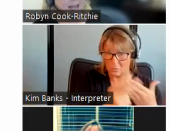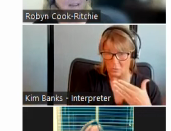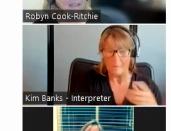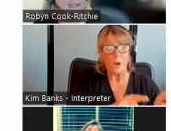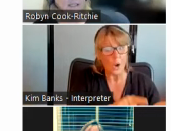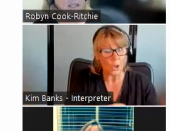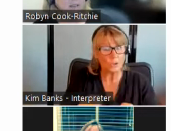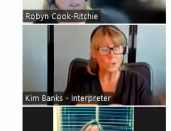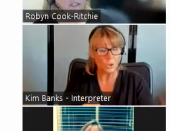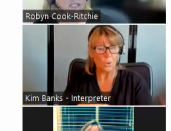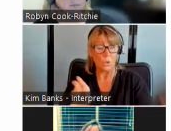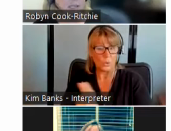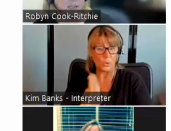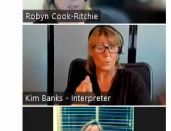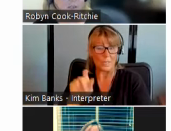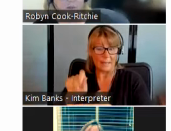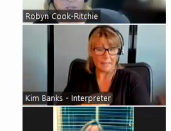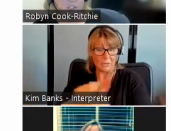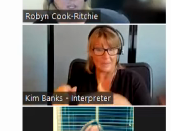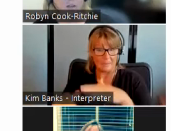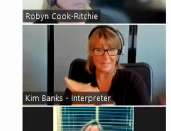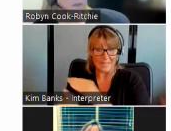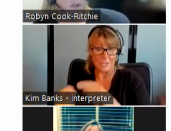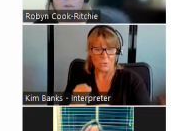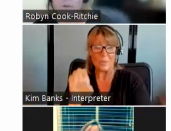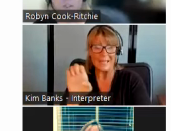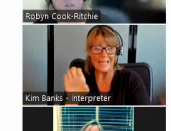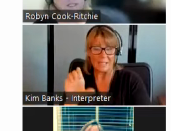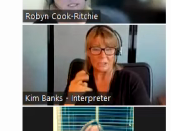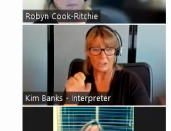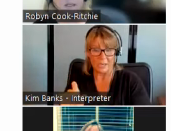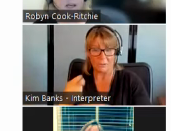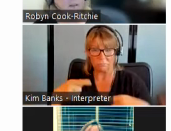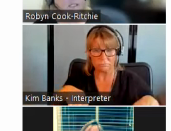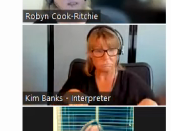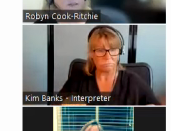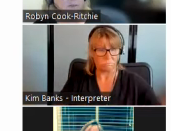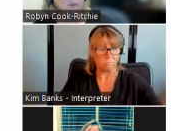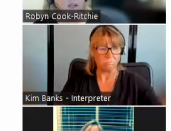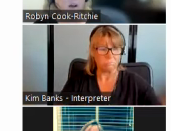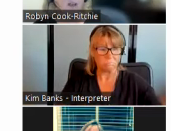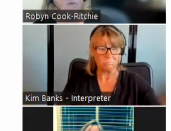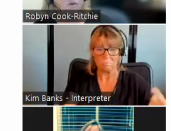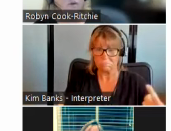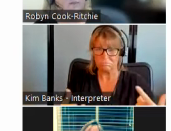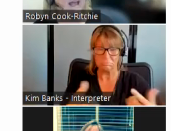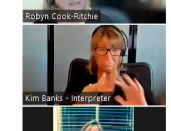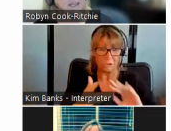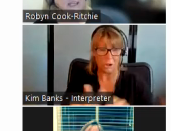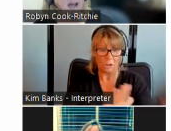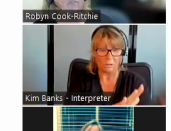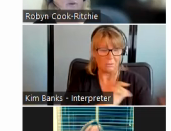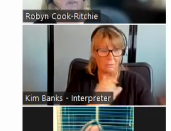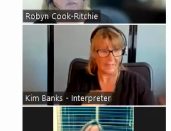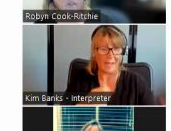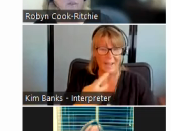also accessing literacy and basic skills through eChannel, complementary something else, that the fully online program, they